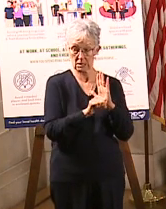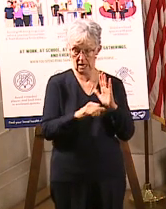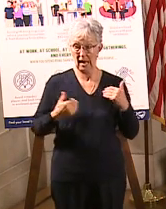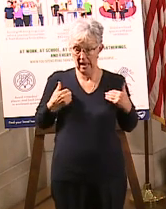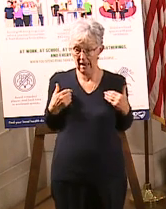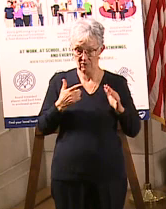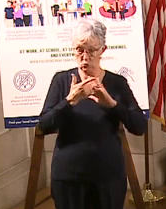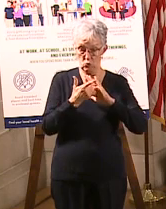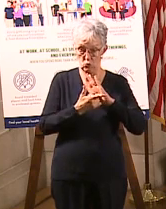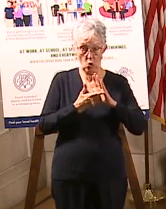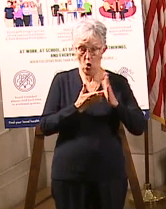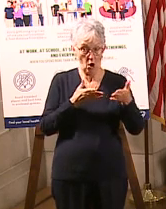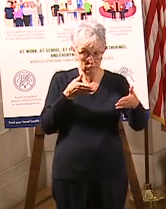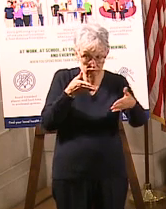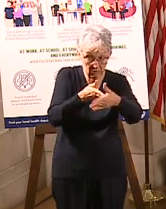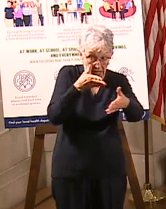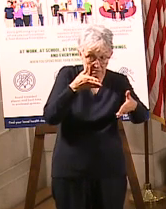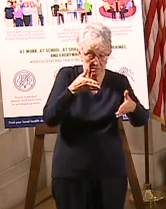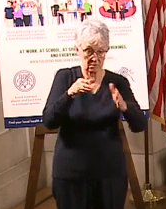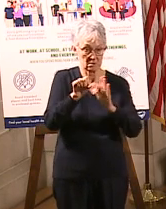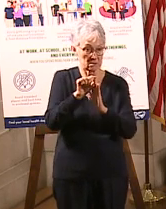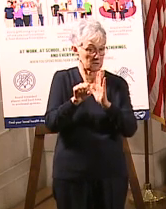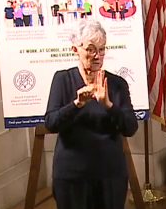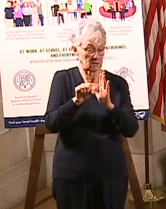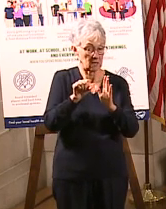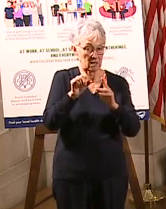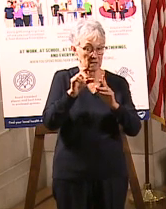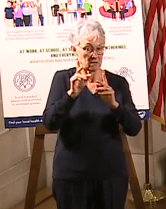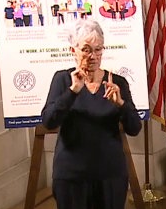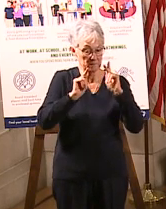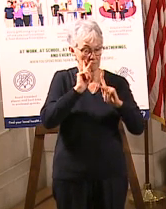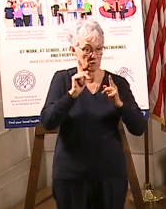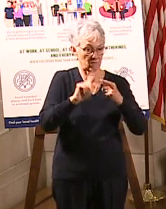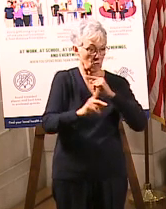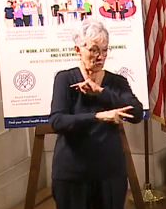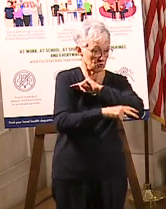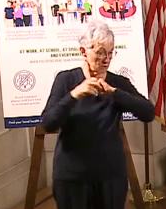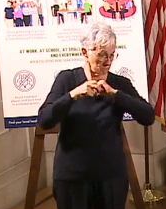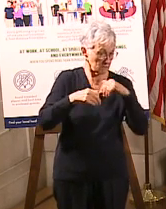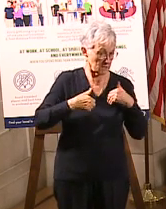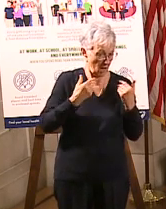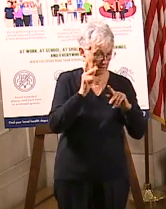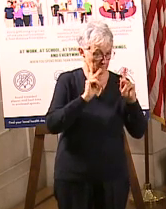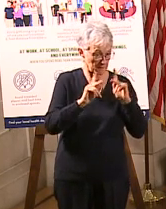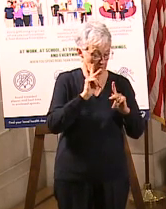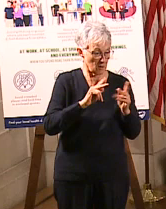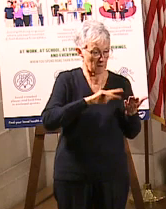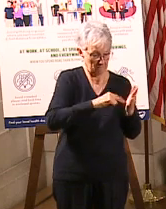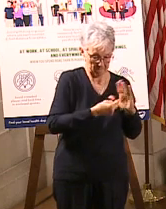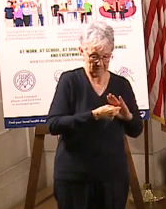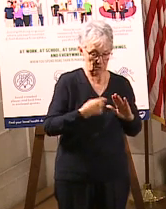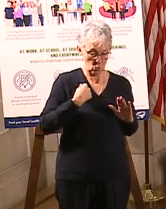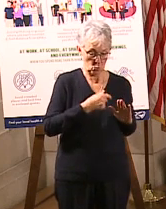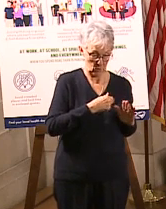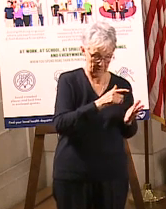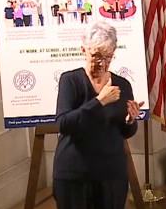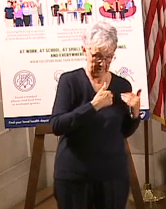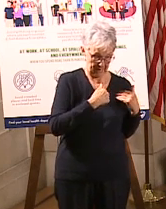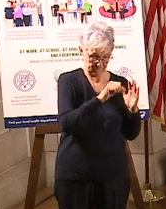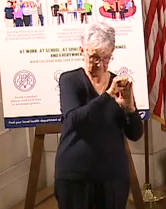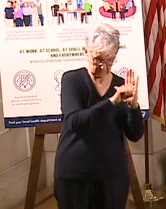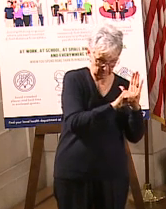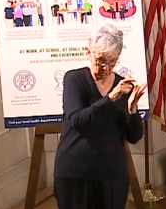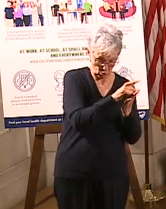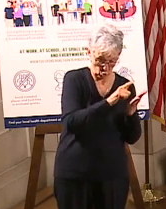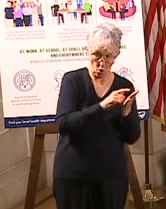trafficking, we in law enforcement were in a position to investigate and arrest, and currently have a couple of cases both